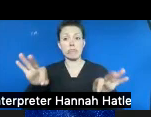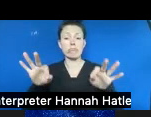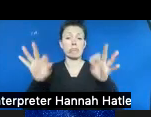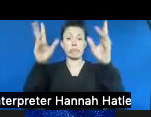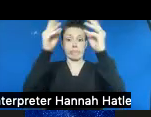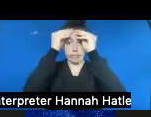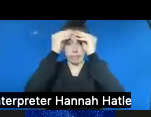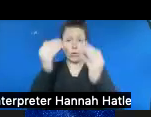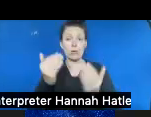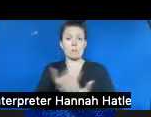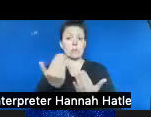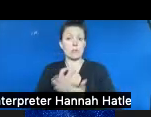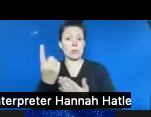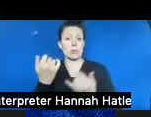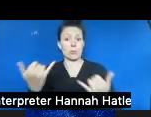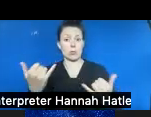expertise.